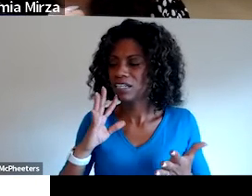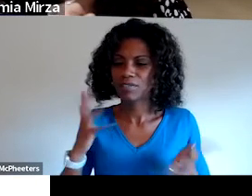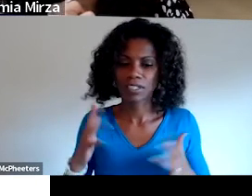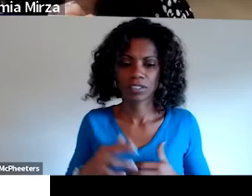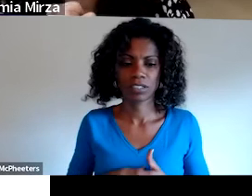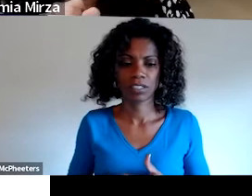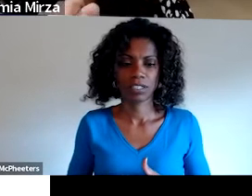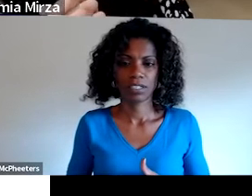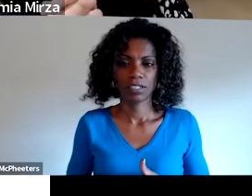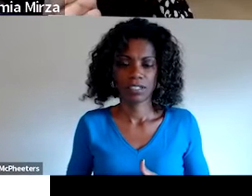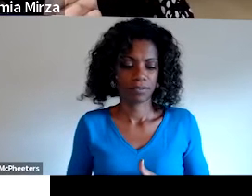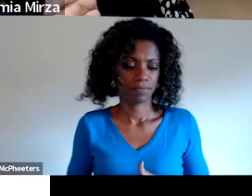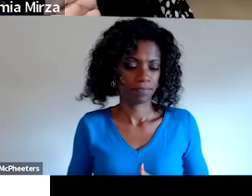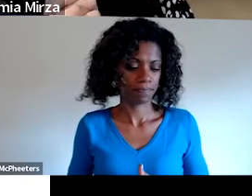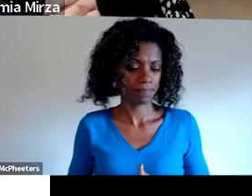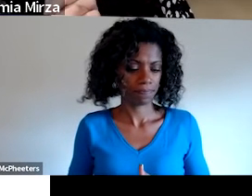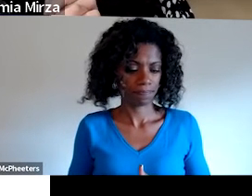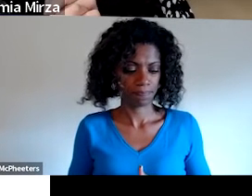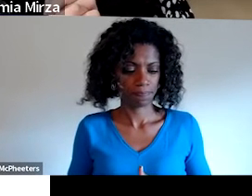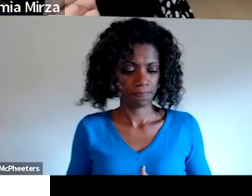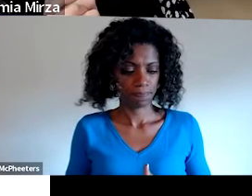Niiobli, I'm going to pass over to you to talk a bit more about